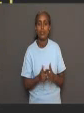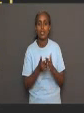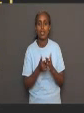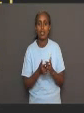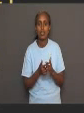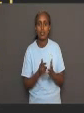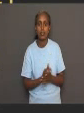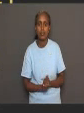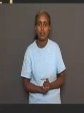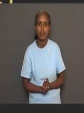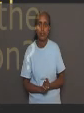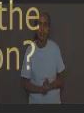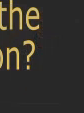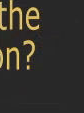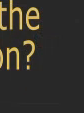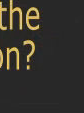Begin.